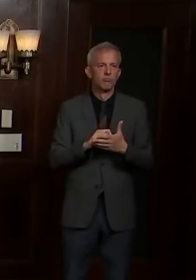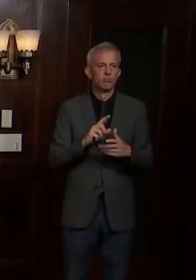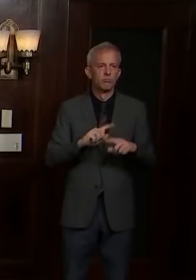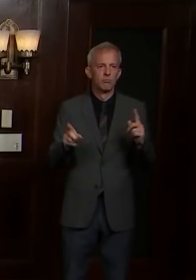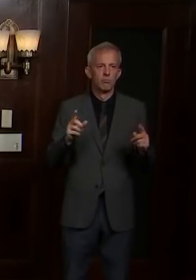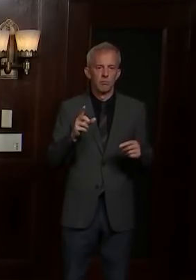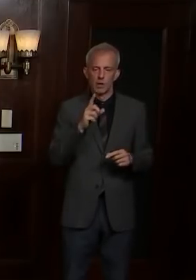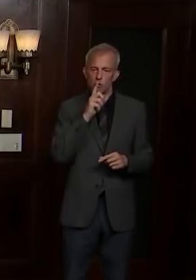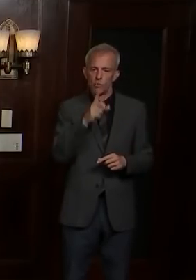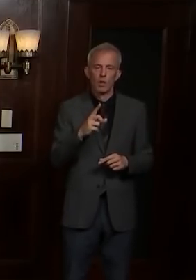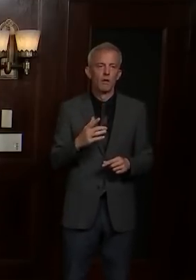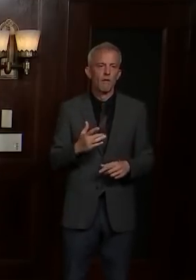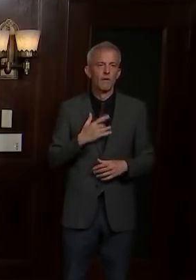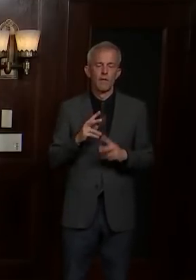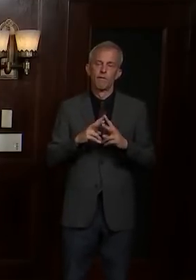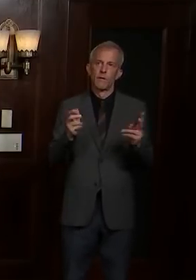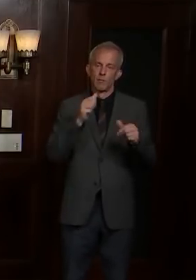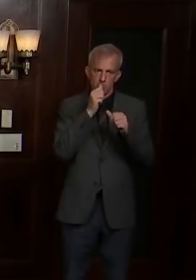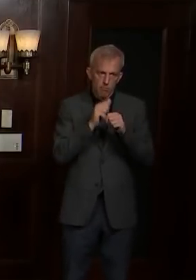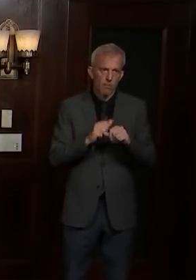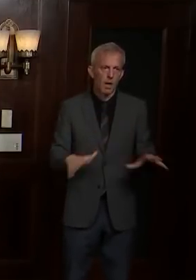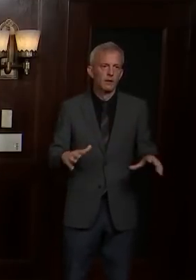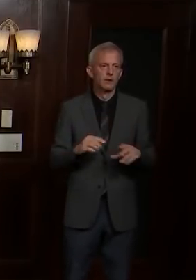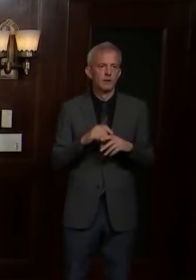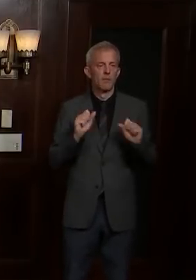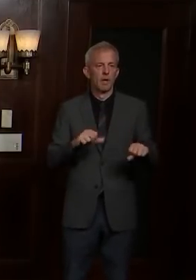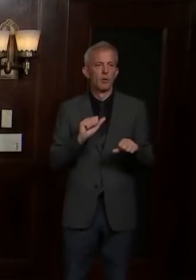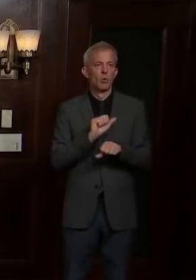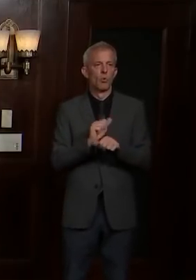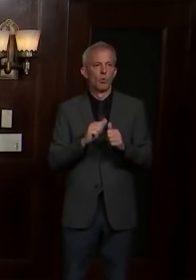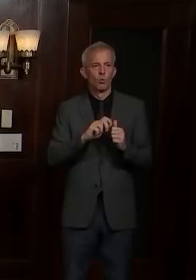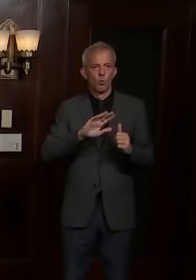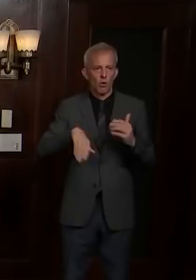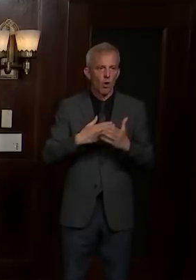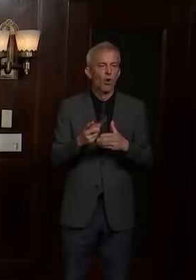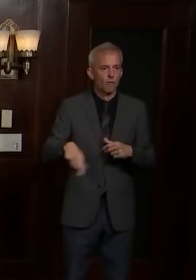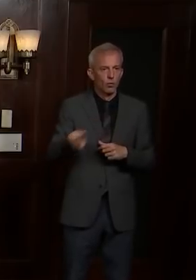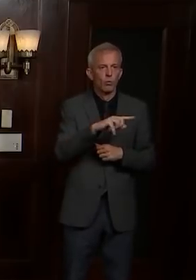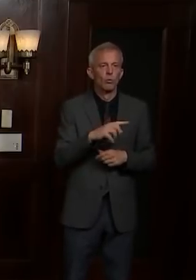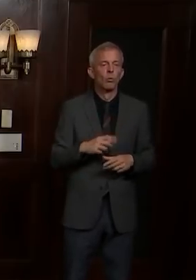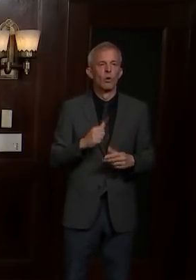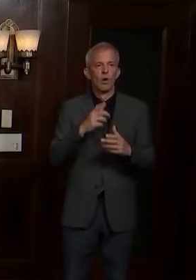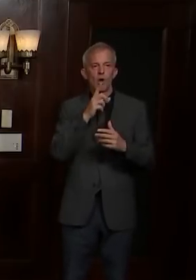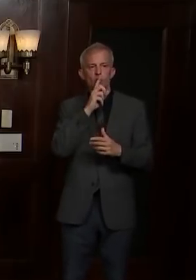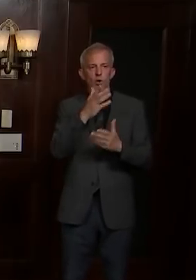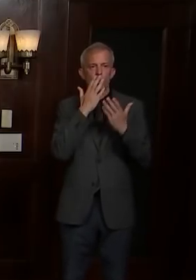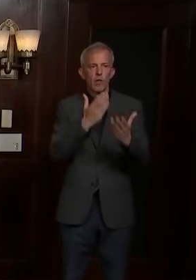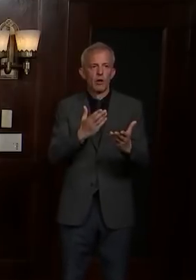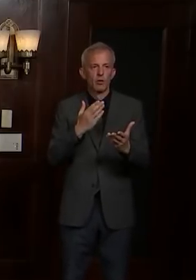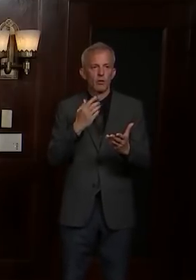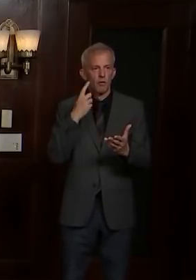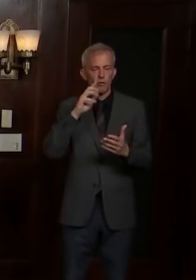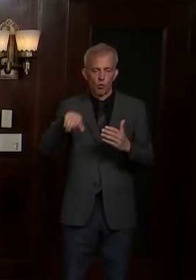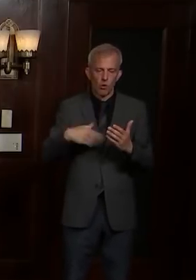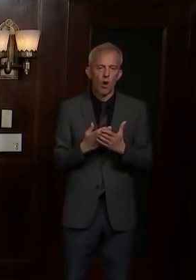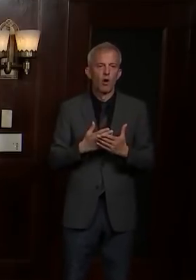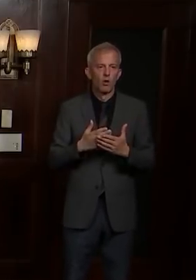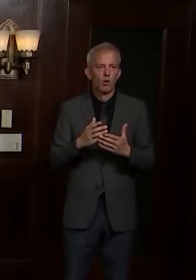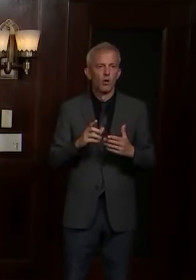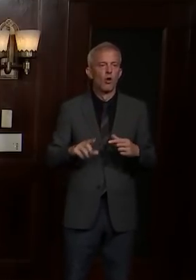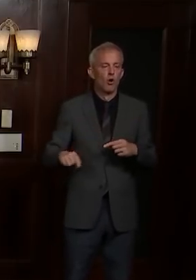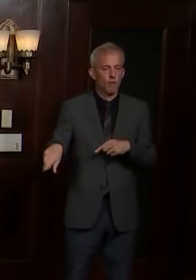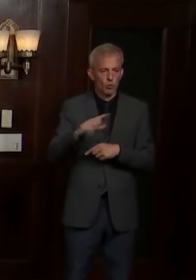really feel really blessed that I'm able to work with all of you, and really thankful for all that you're doing to do your